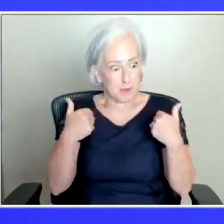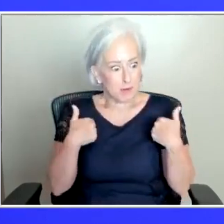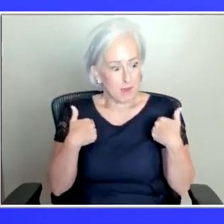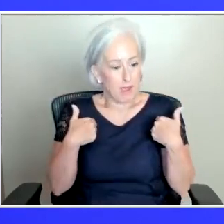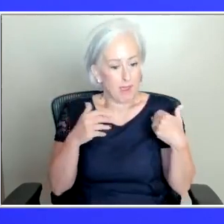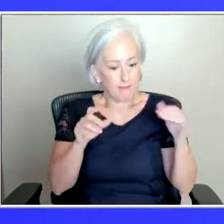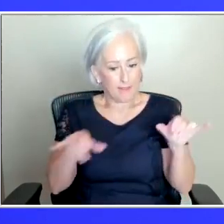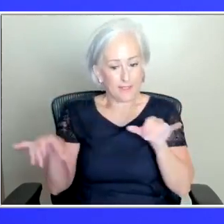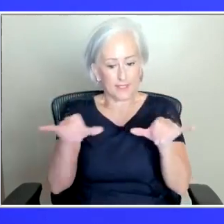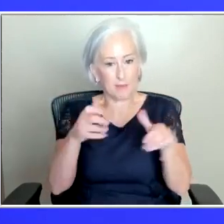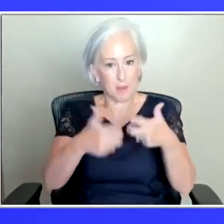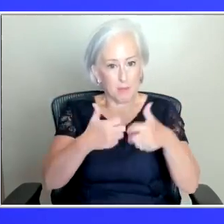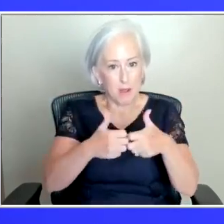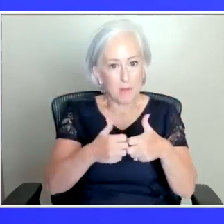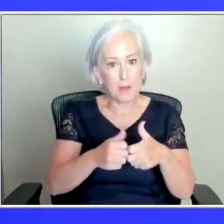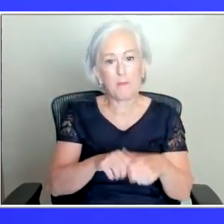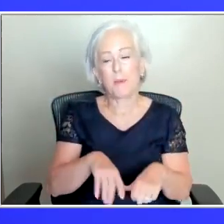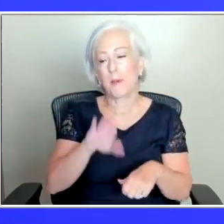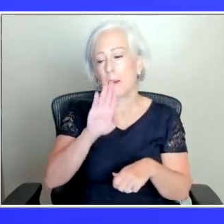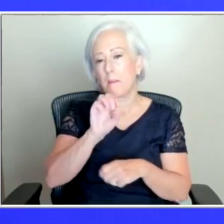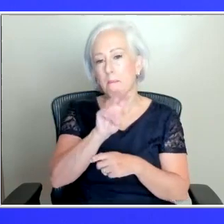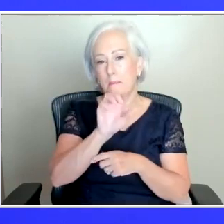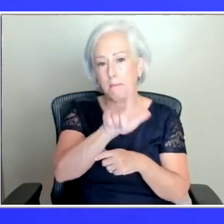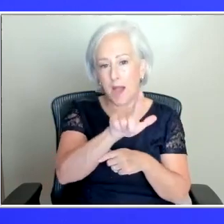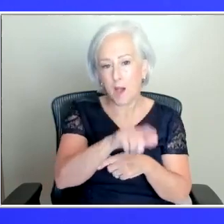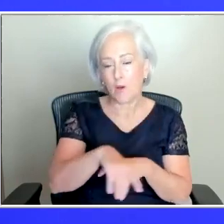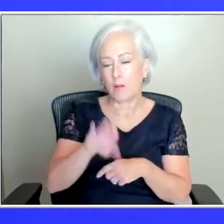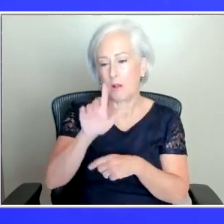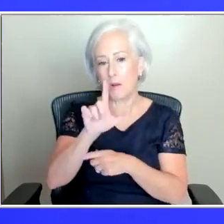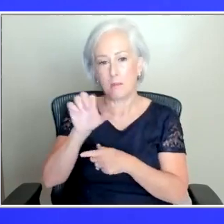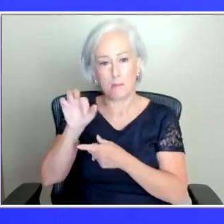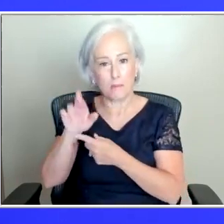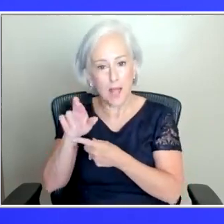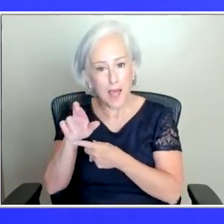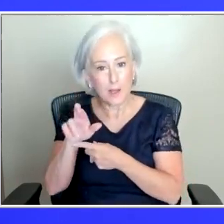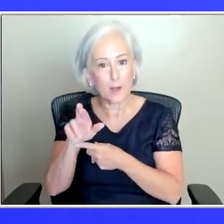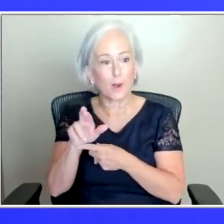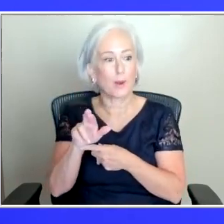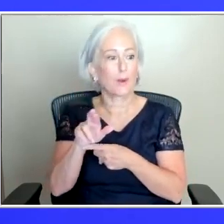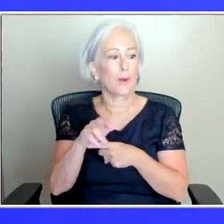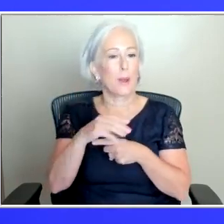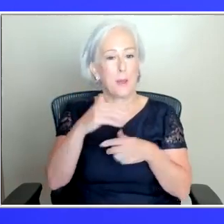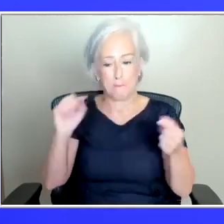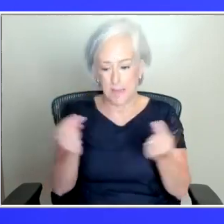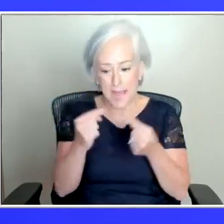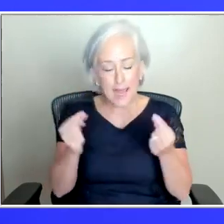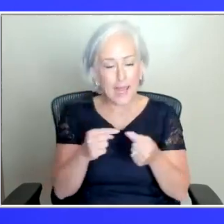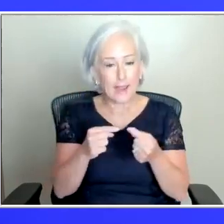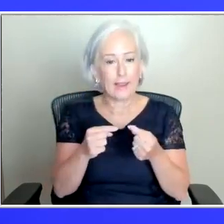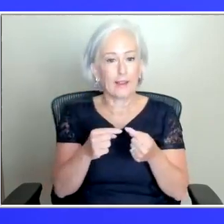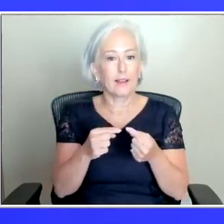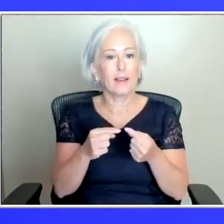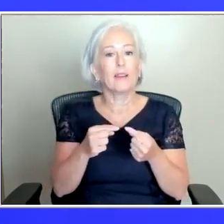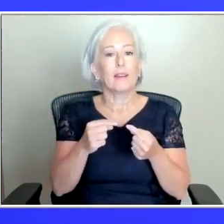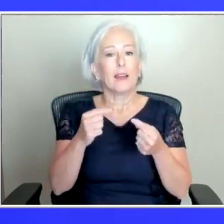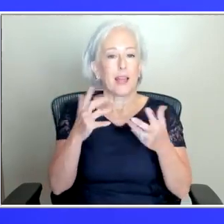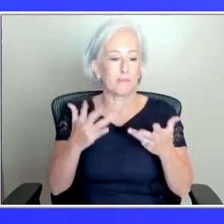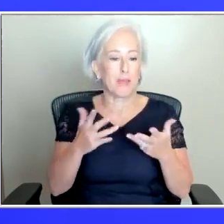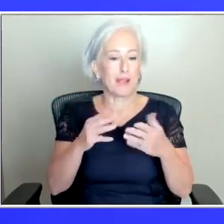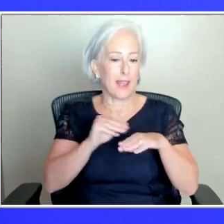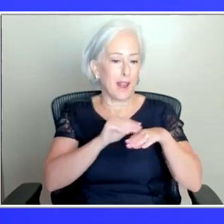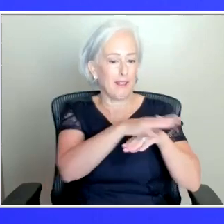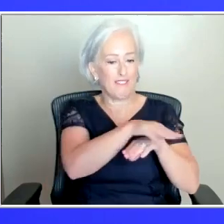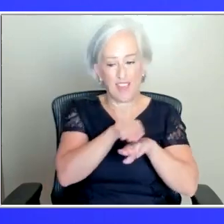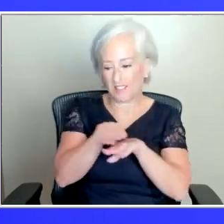bowel and bladder dysfunction, that sexual dysfunction, and pelvic pain issues. And a lot of them can start to feed off of each other a little bit. So